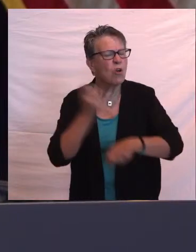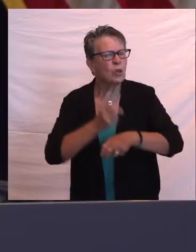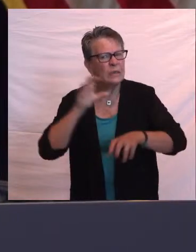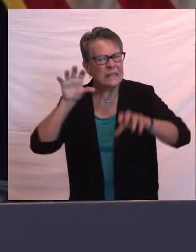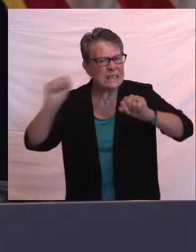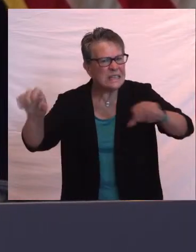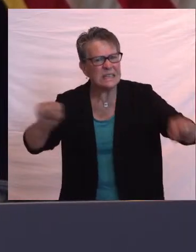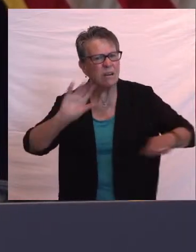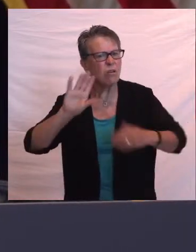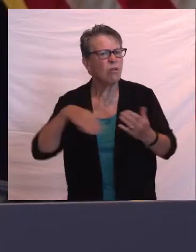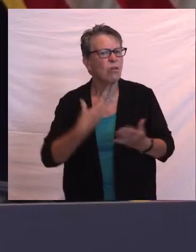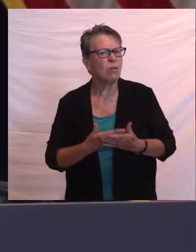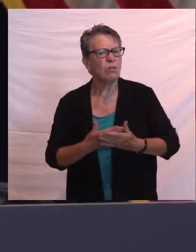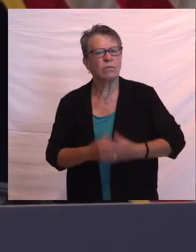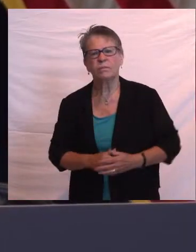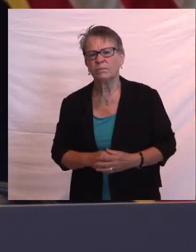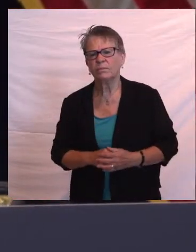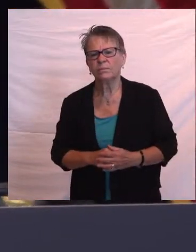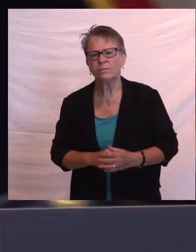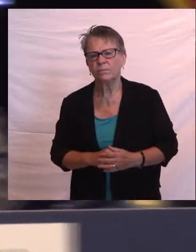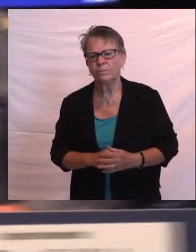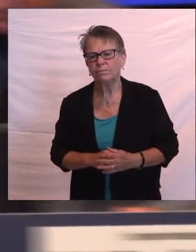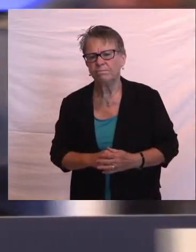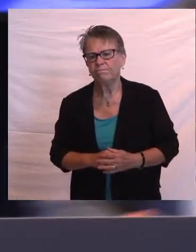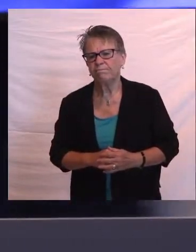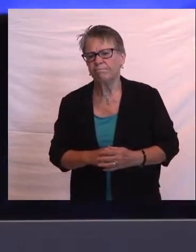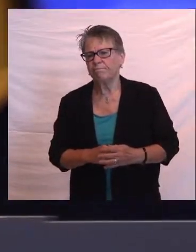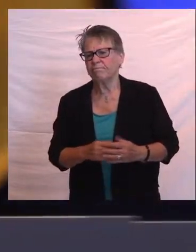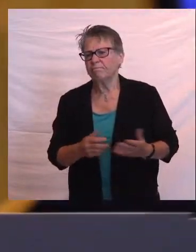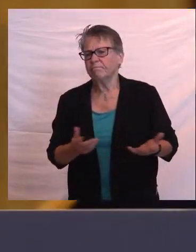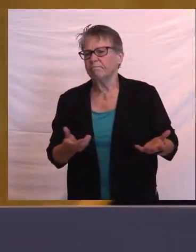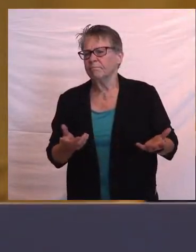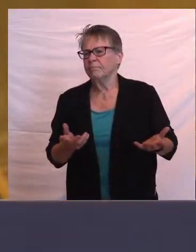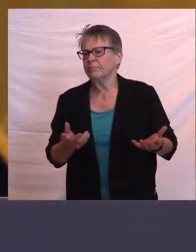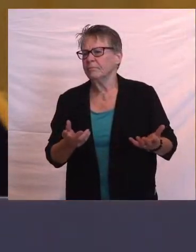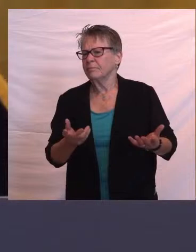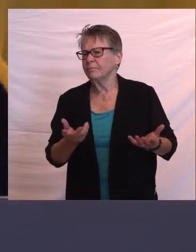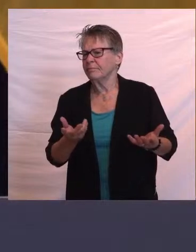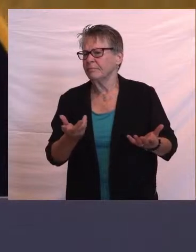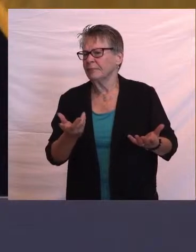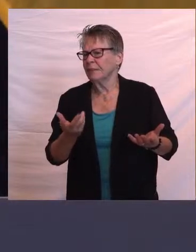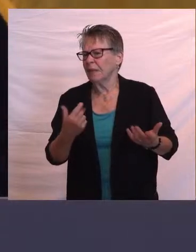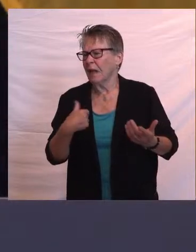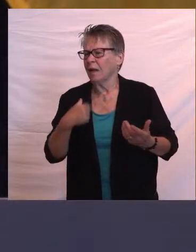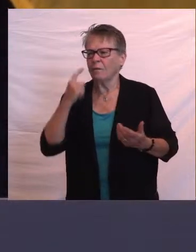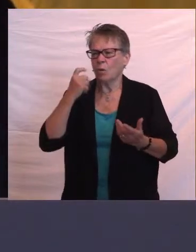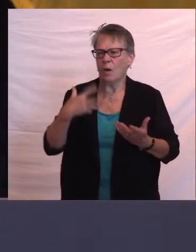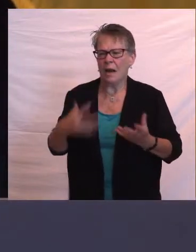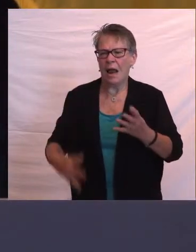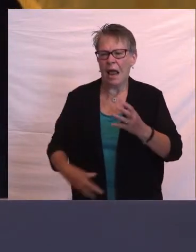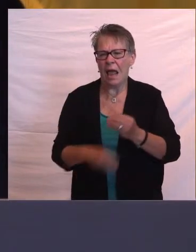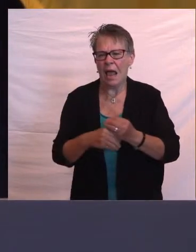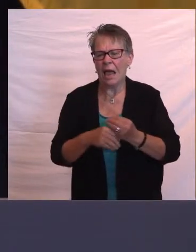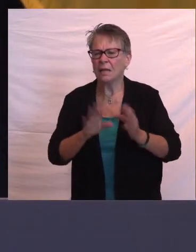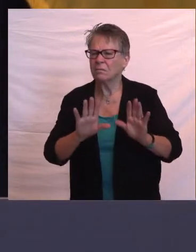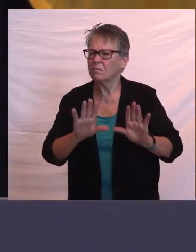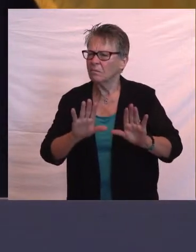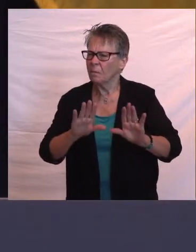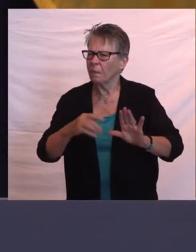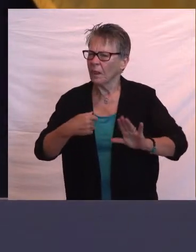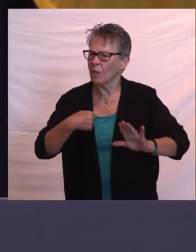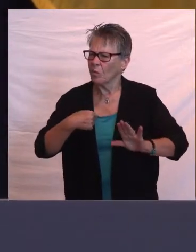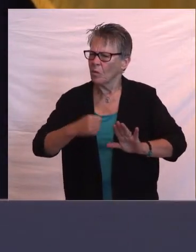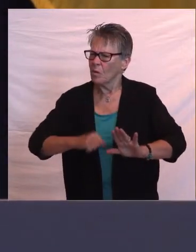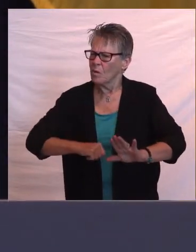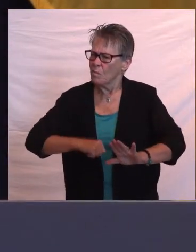local partners. And I would just add to this last point, we are proud to have in the top couple of strongest gun